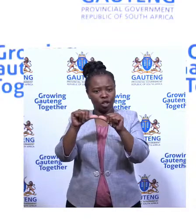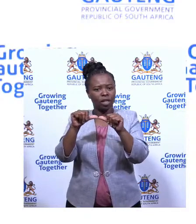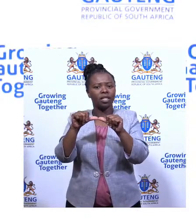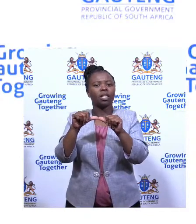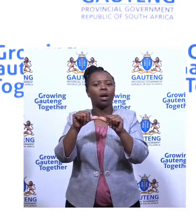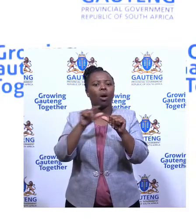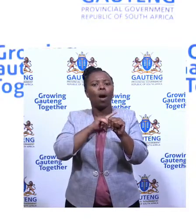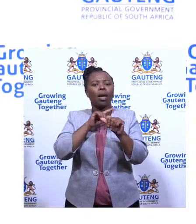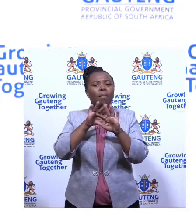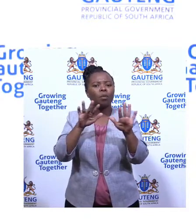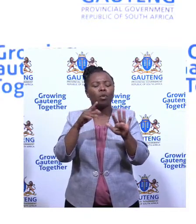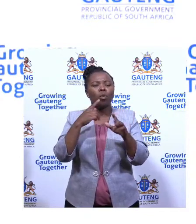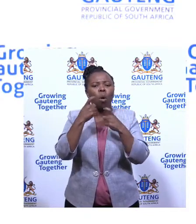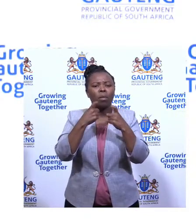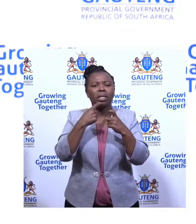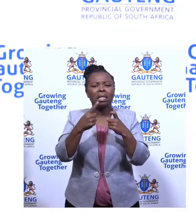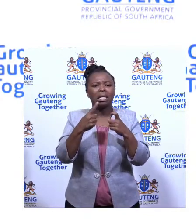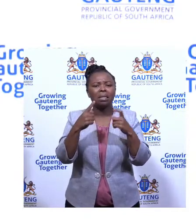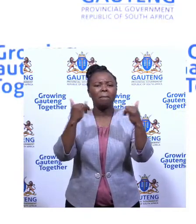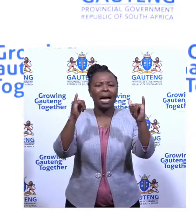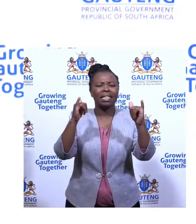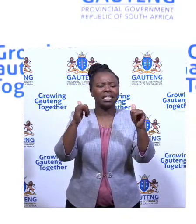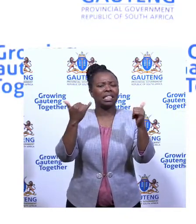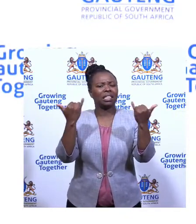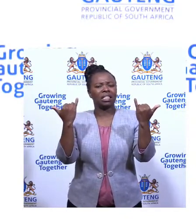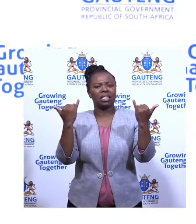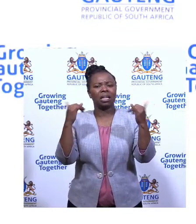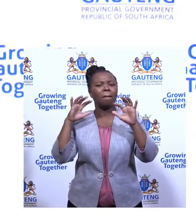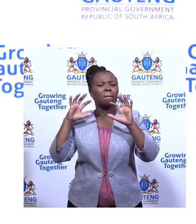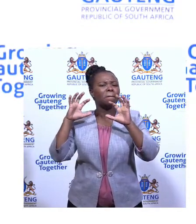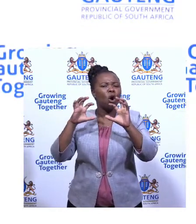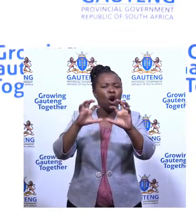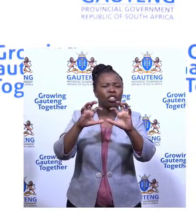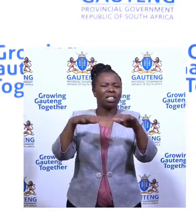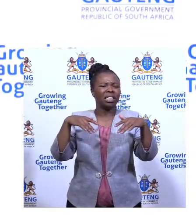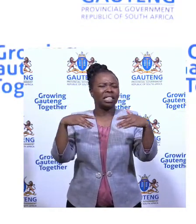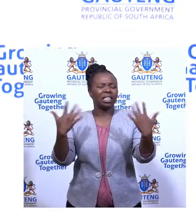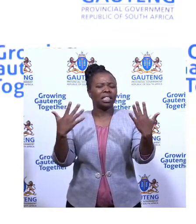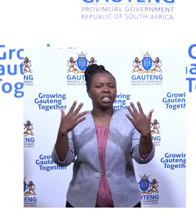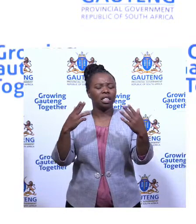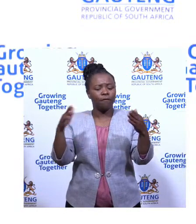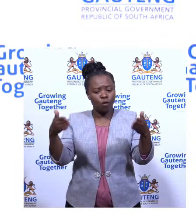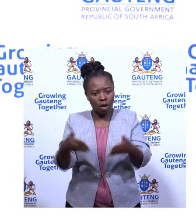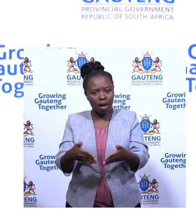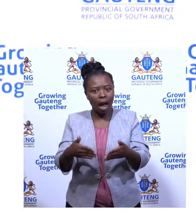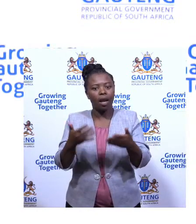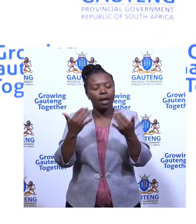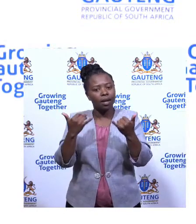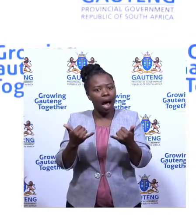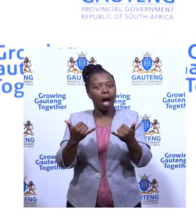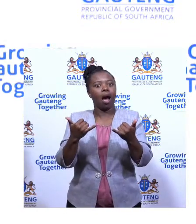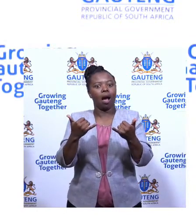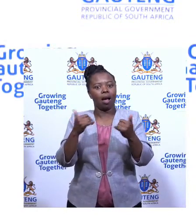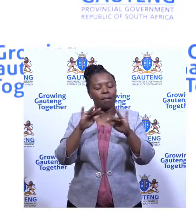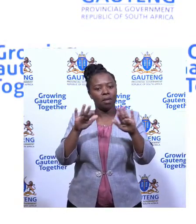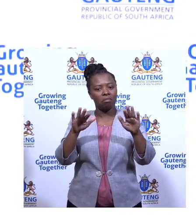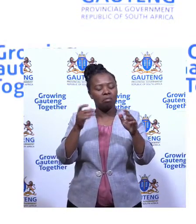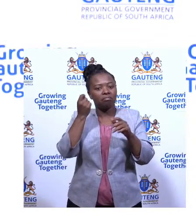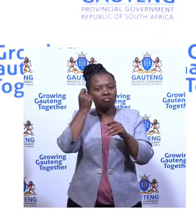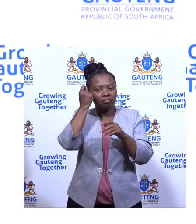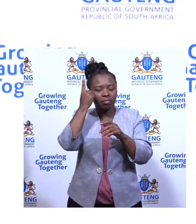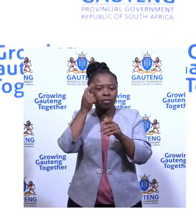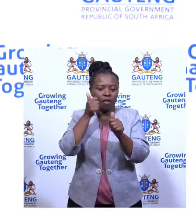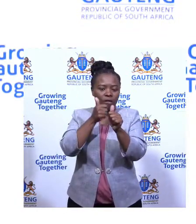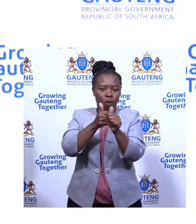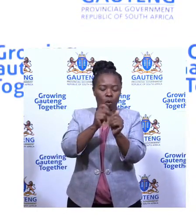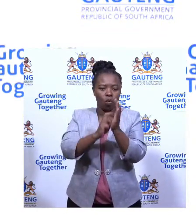don't comply. Those things around parties and marches and funerals, we've got more compliance. This is tribute to the people